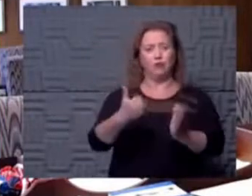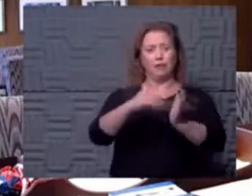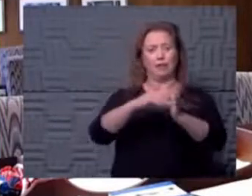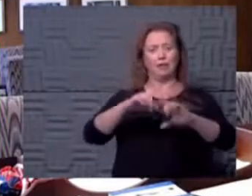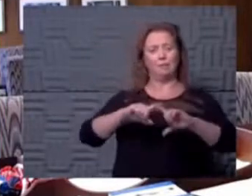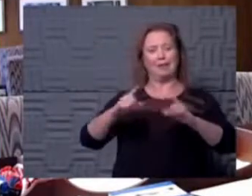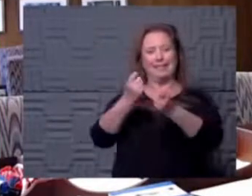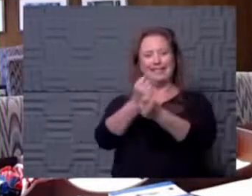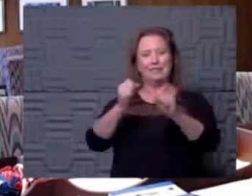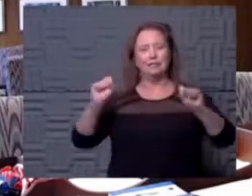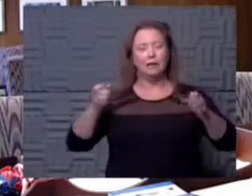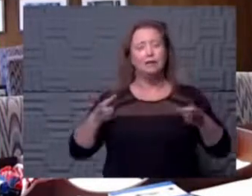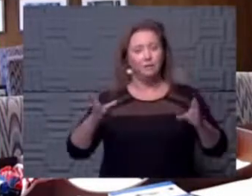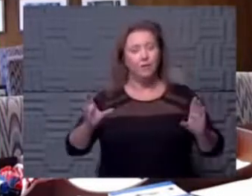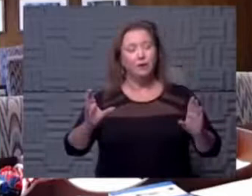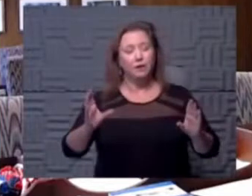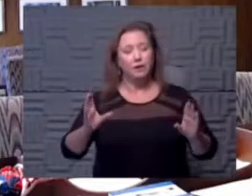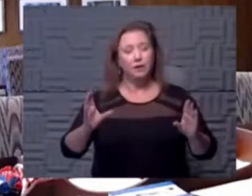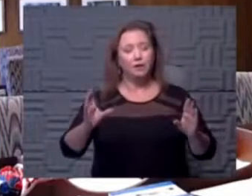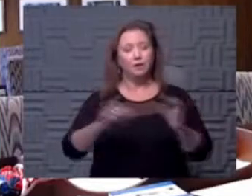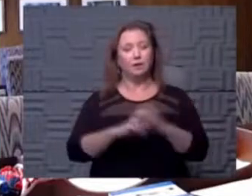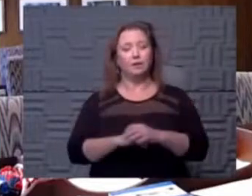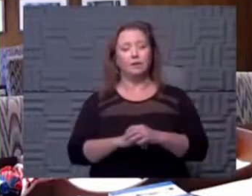that safely? And